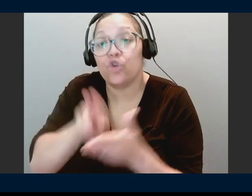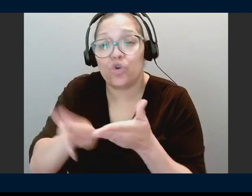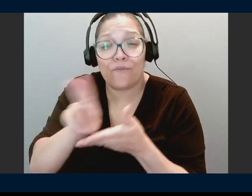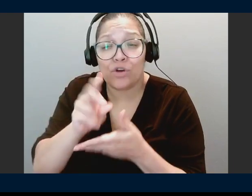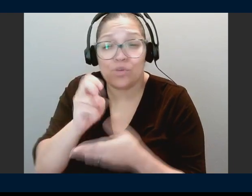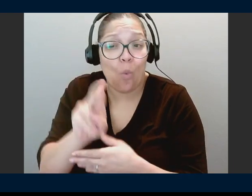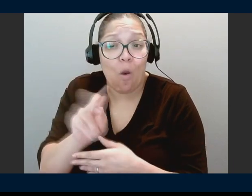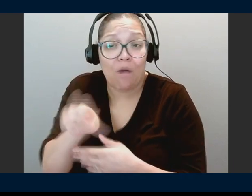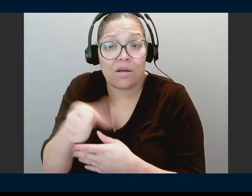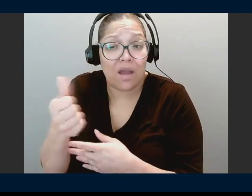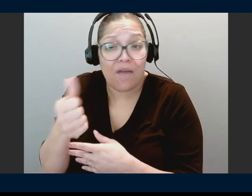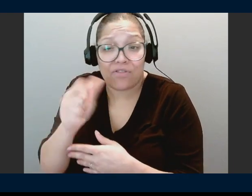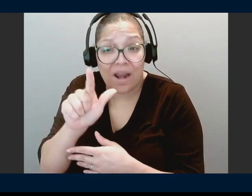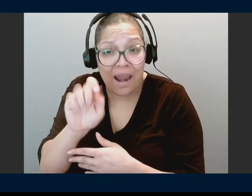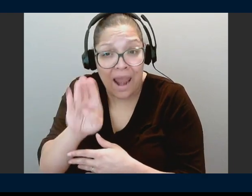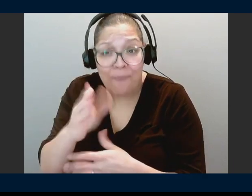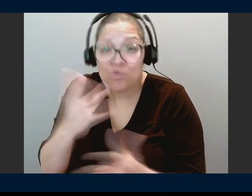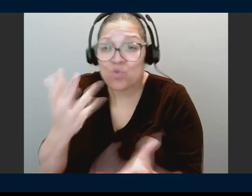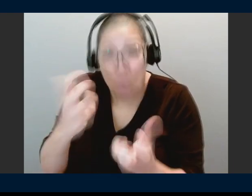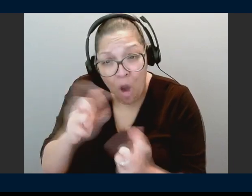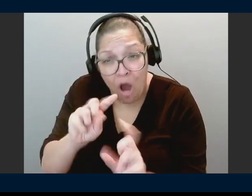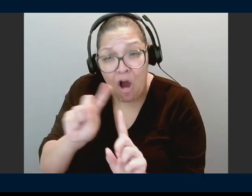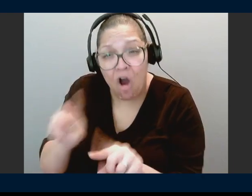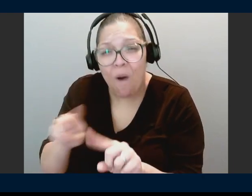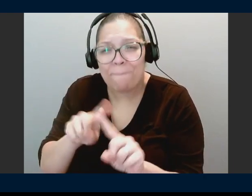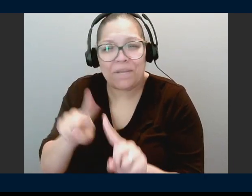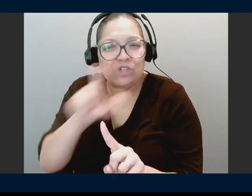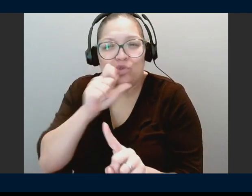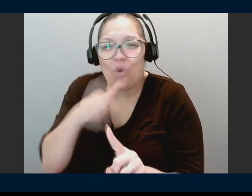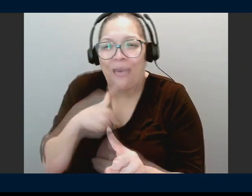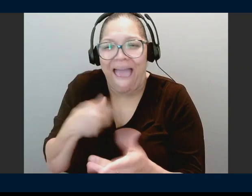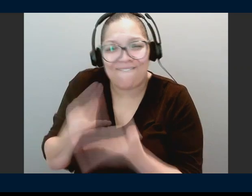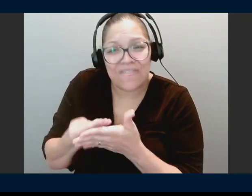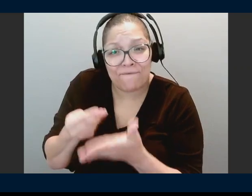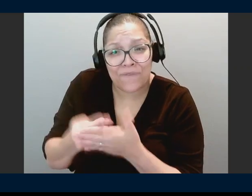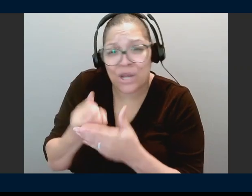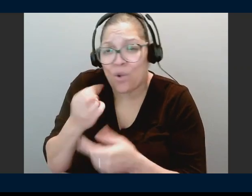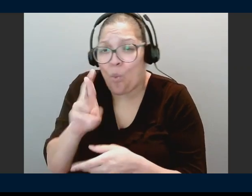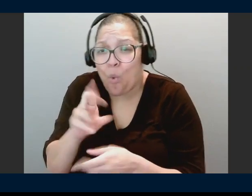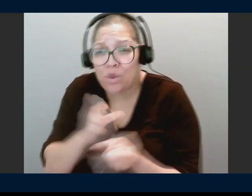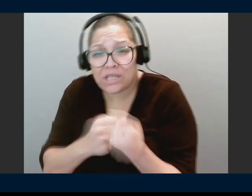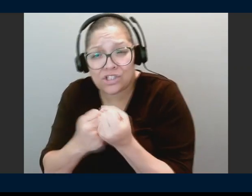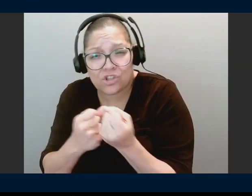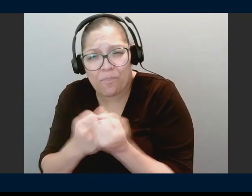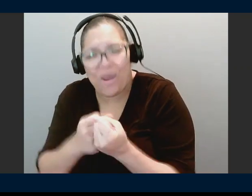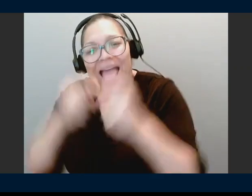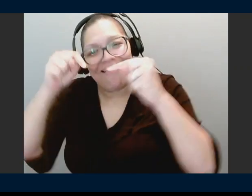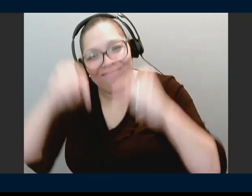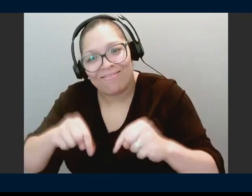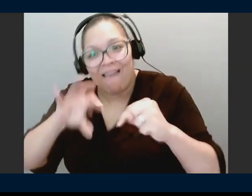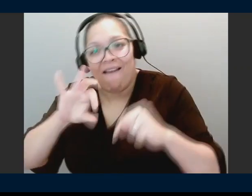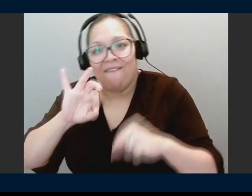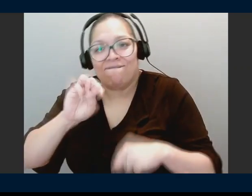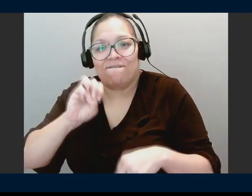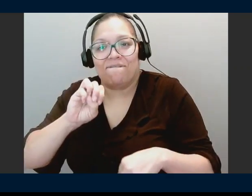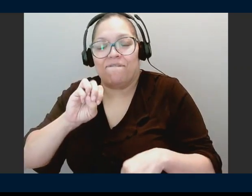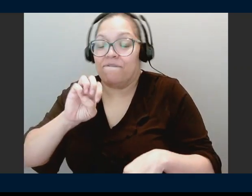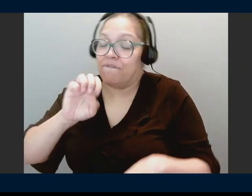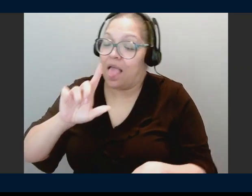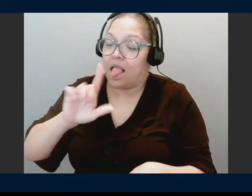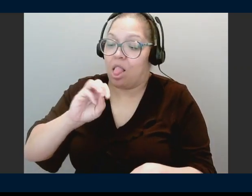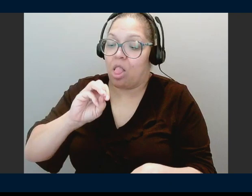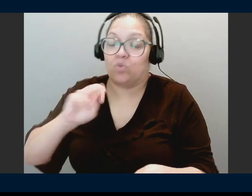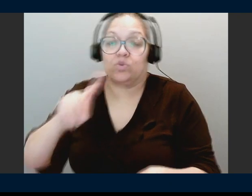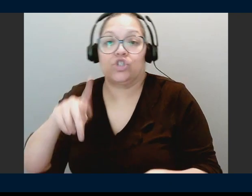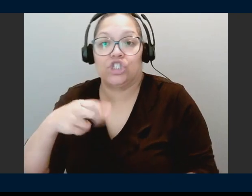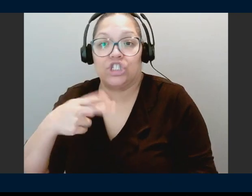that they would like to go, but they don't have the funding or the support background. This fellowship provides for those specific types